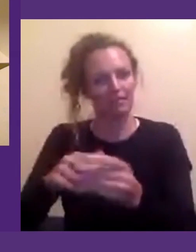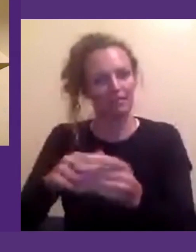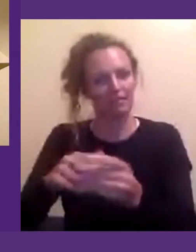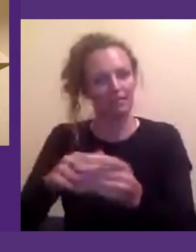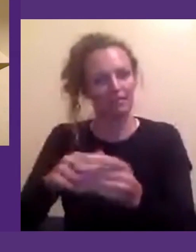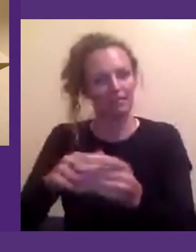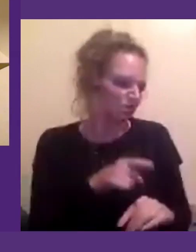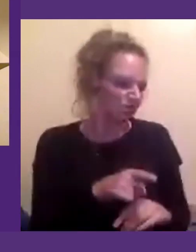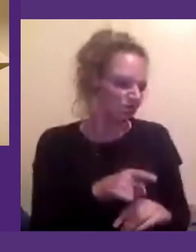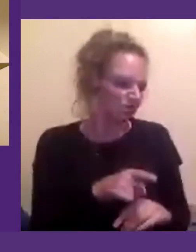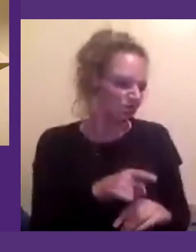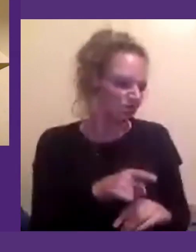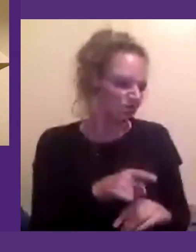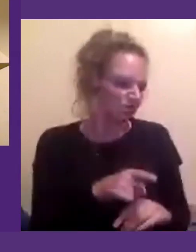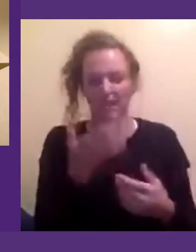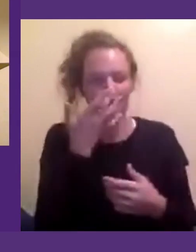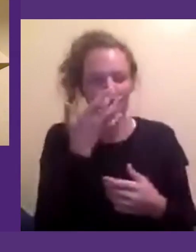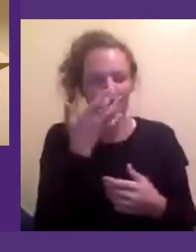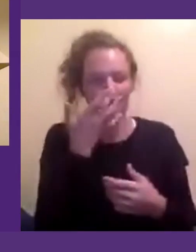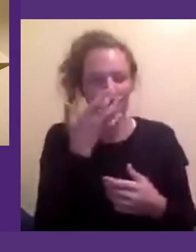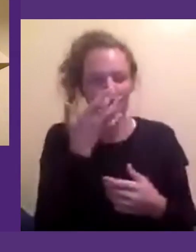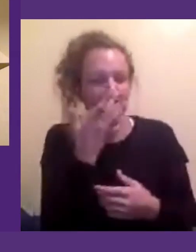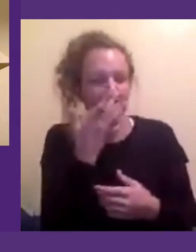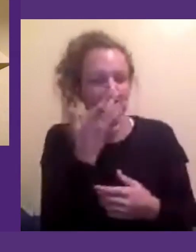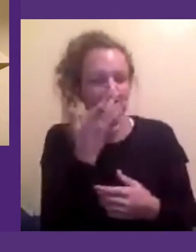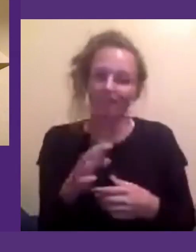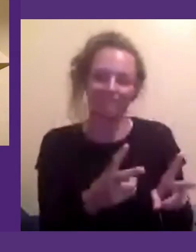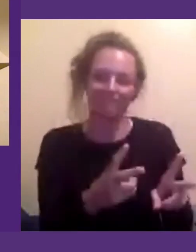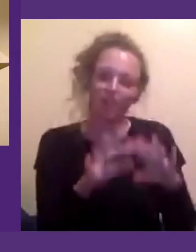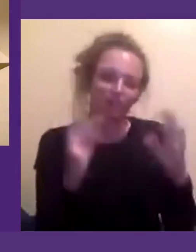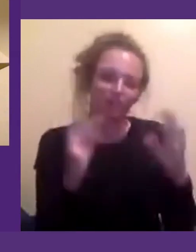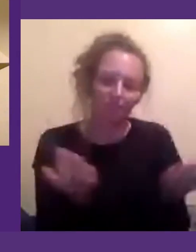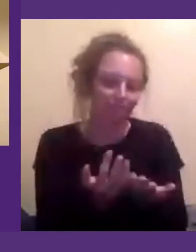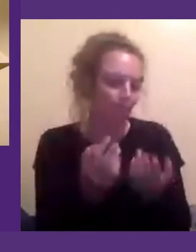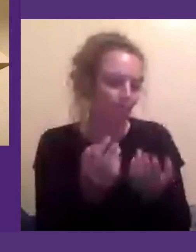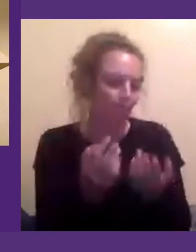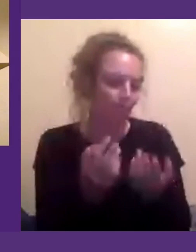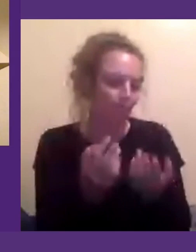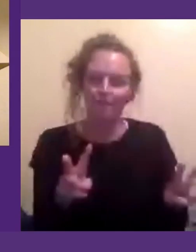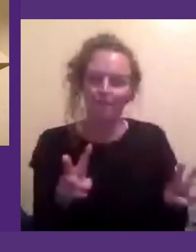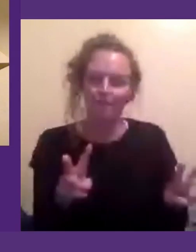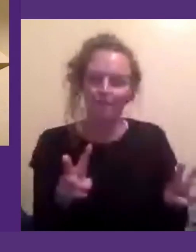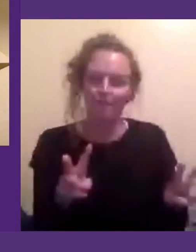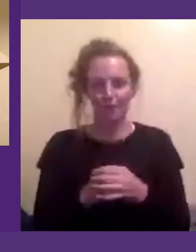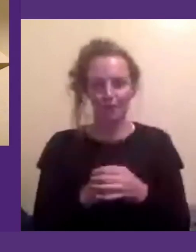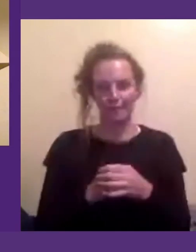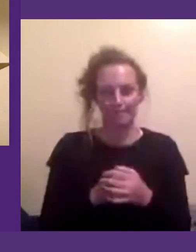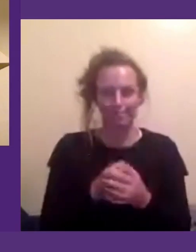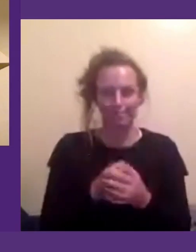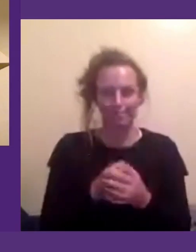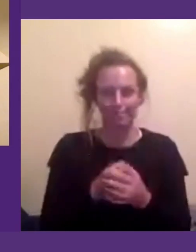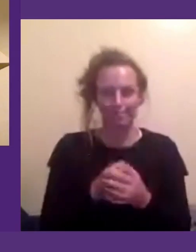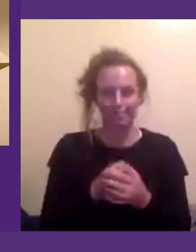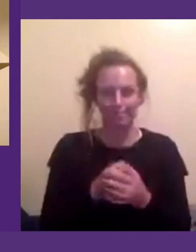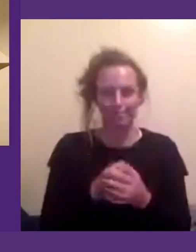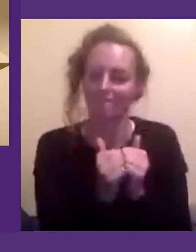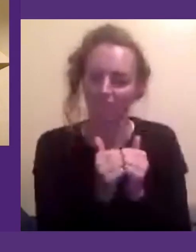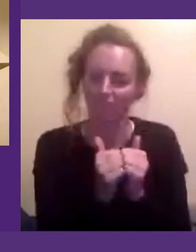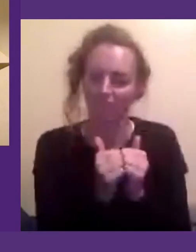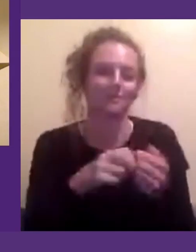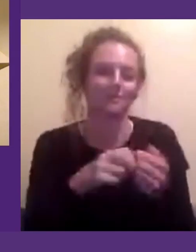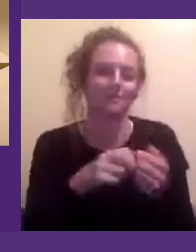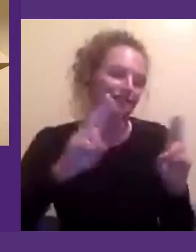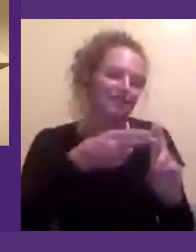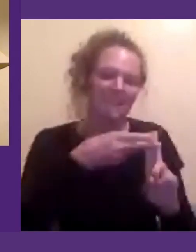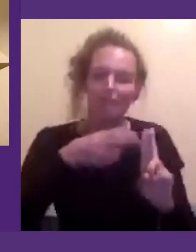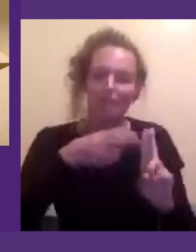just confirms stereotypes and fear. So if we were